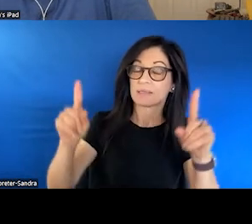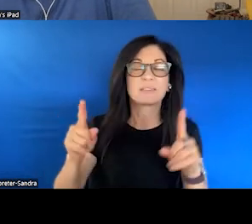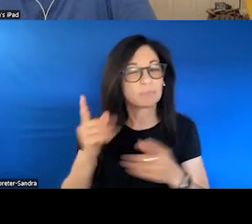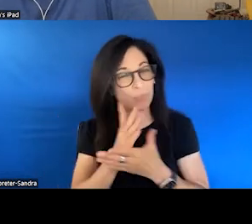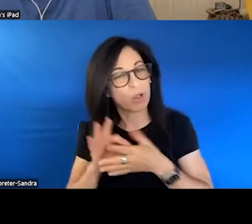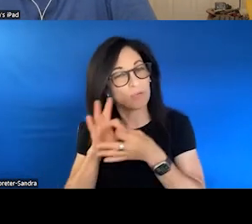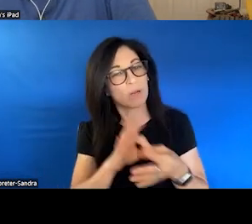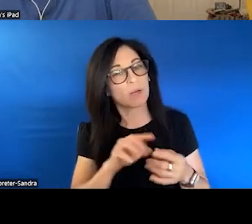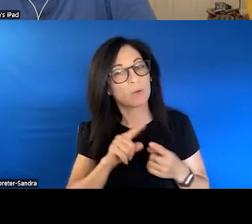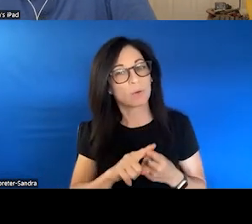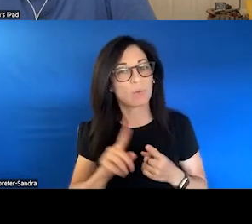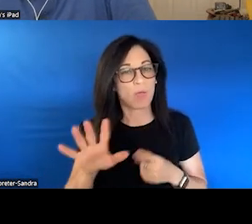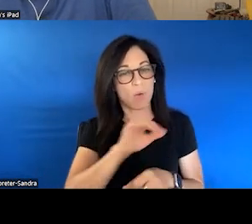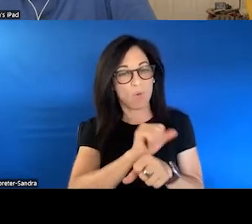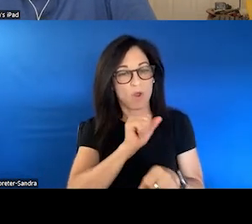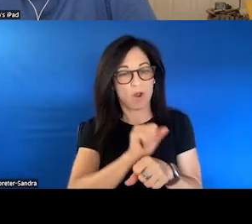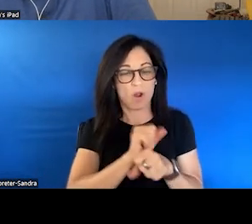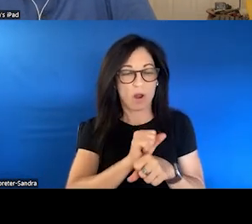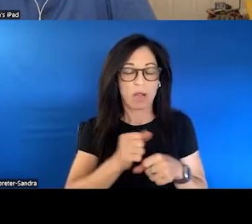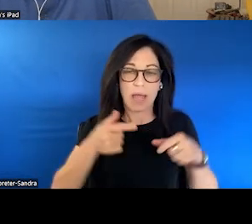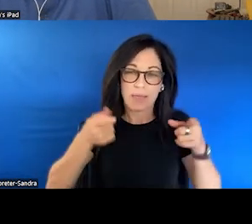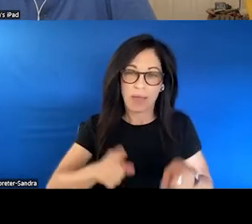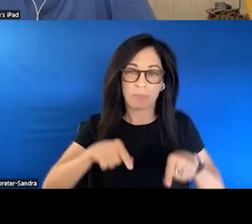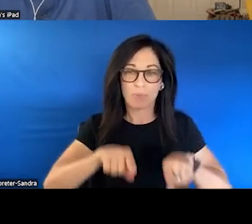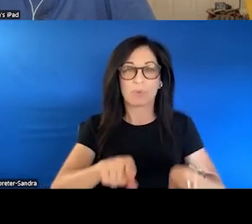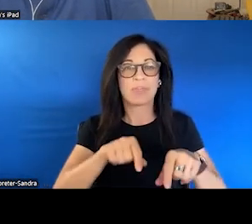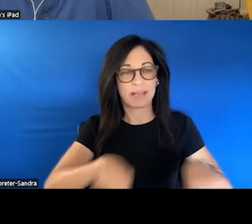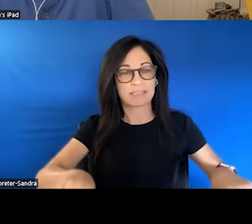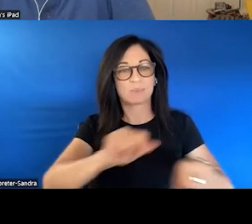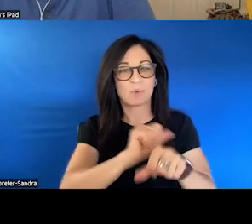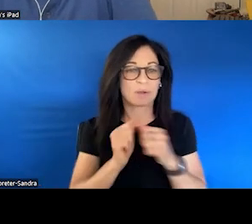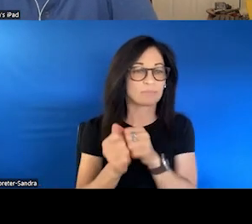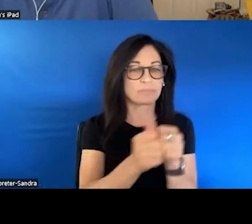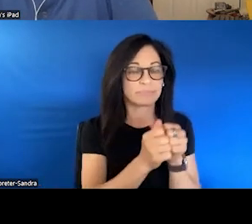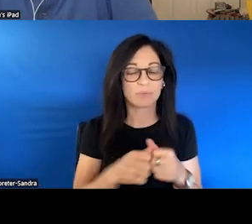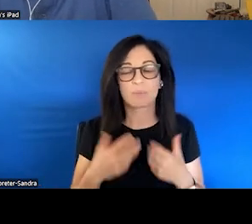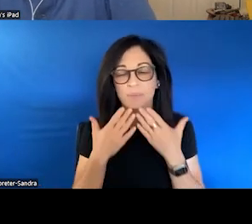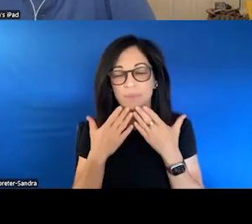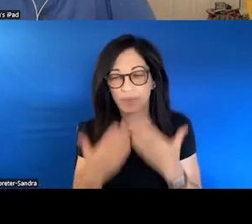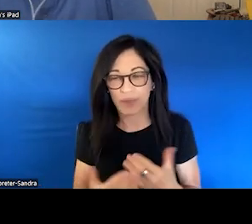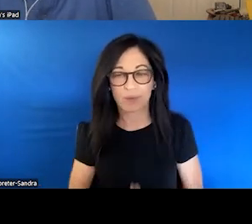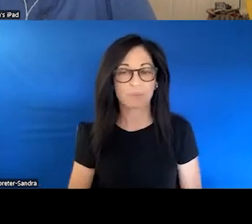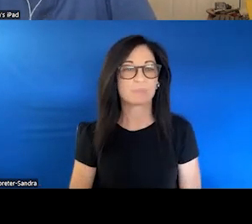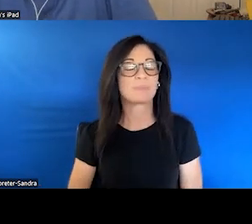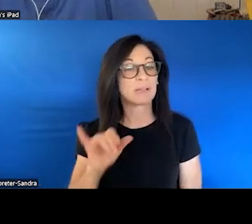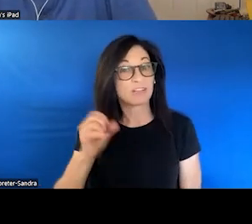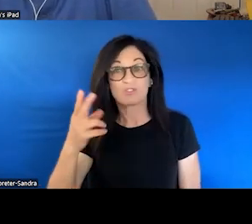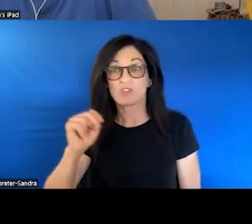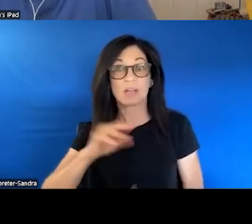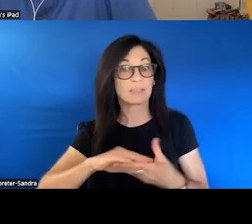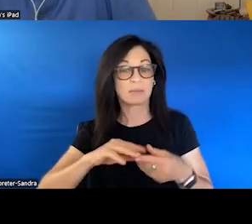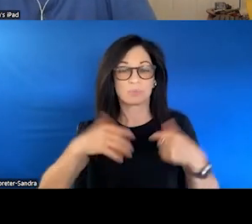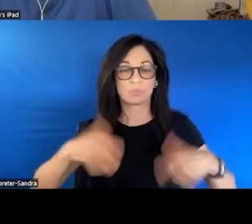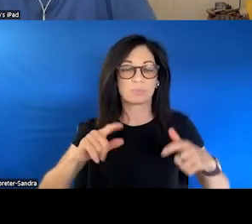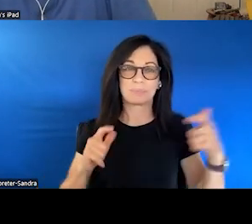to the work that's done through this collaborative. So thank you. And as John said, this has been a big week